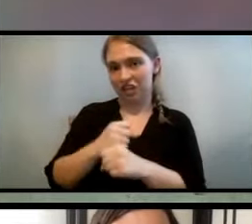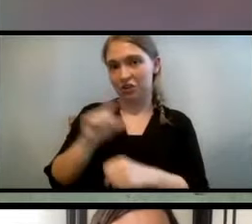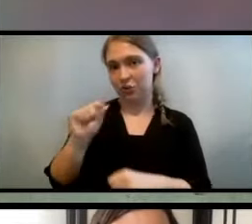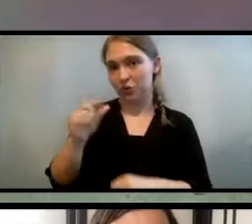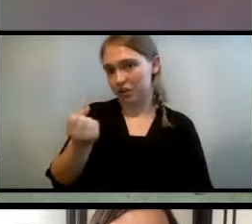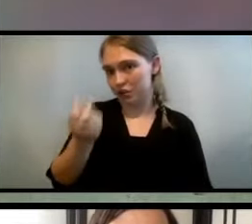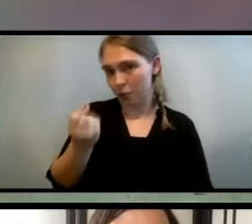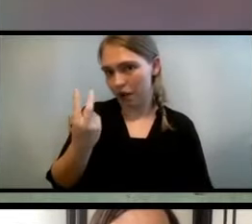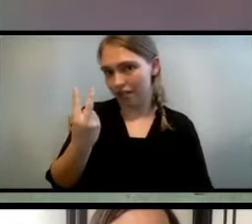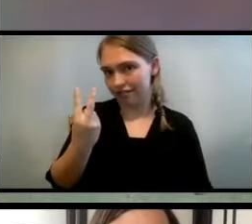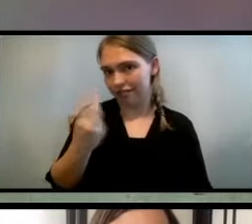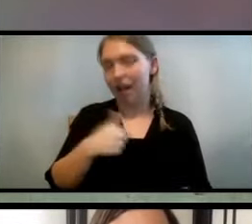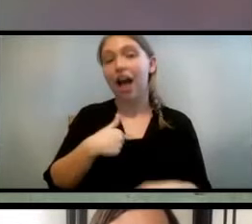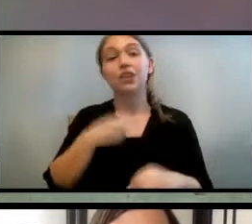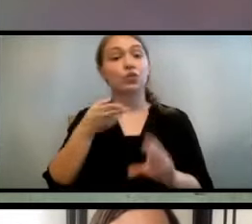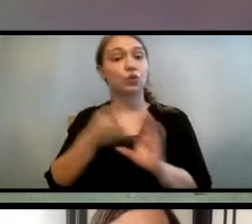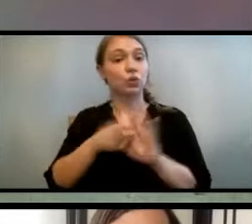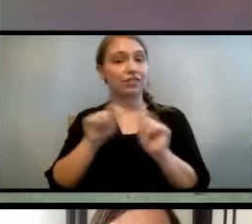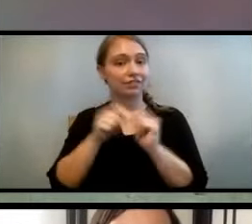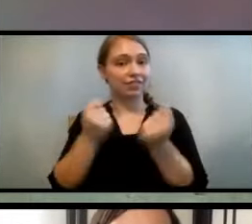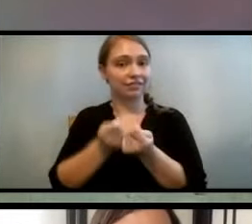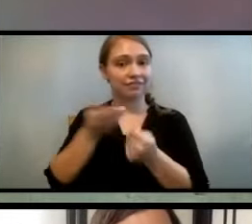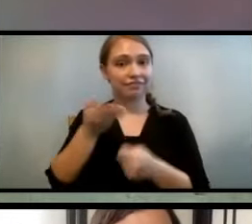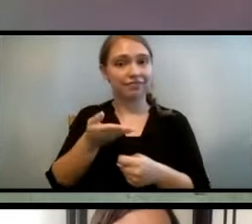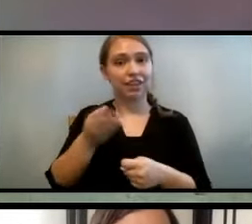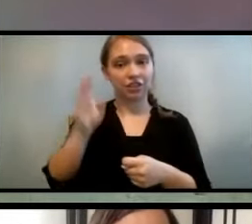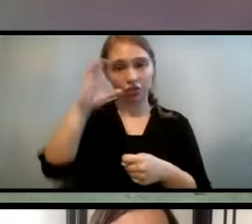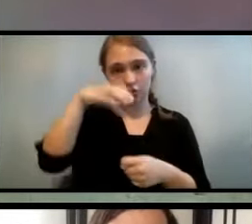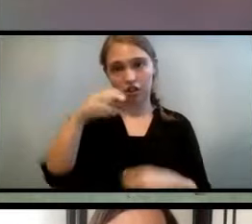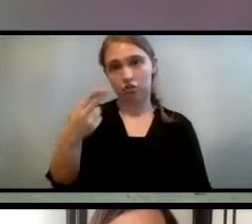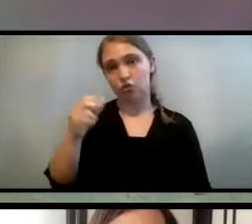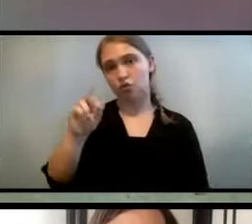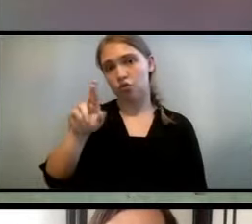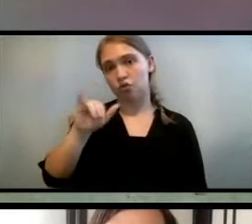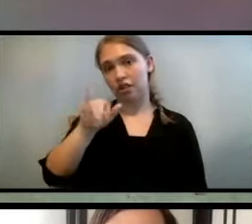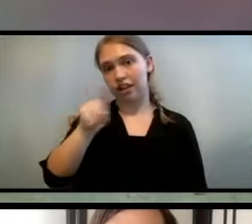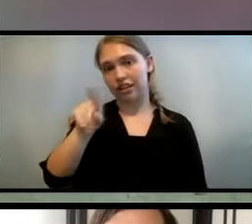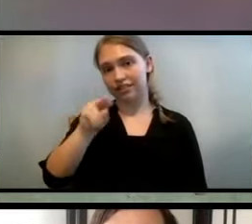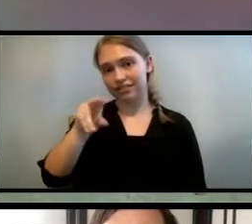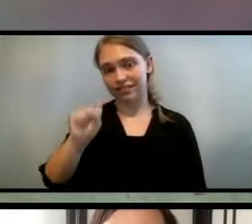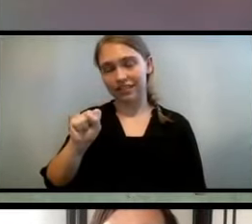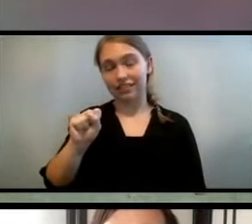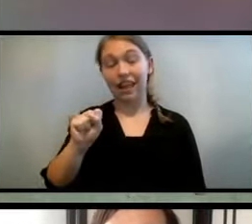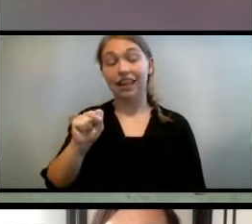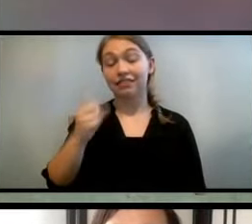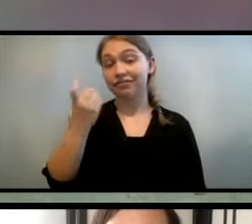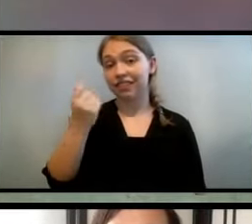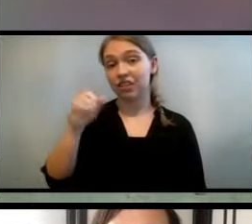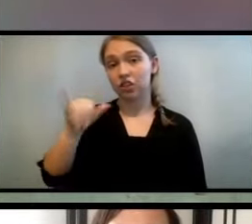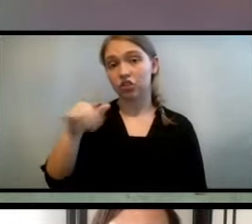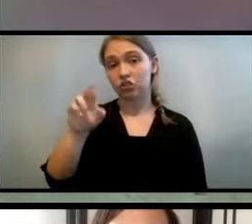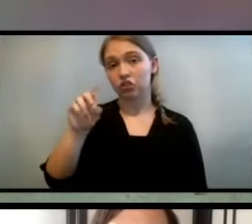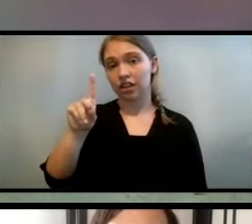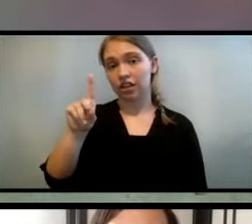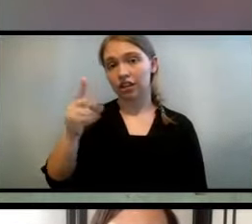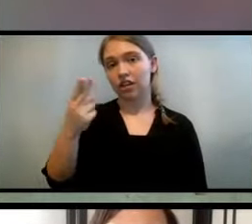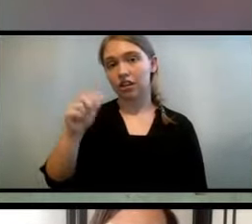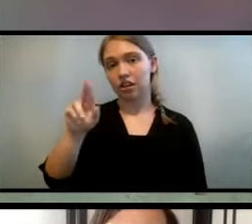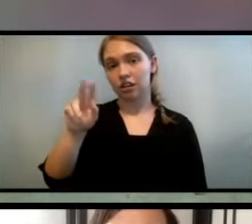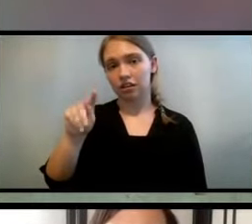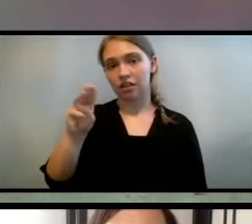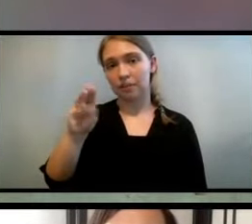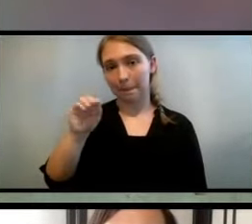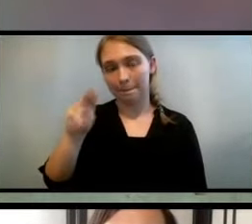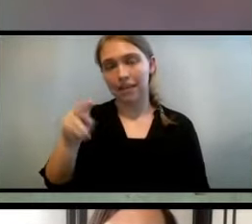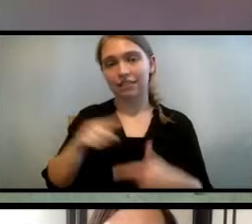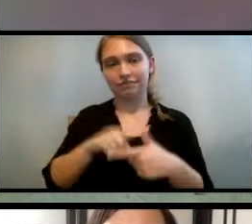the team at Strange Horizons. And I owe an enormous debt to Jed Hartman and Karen Meisner and Susan Marie